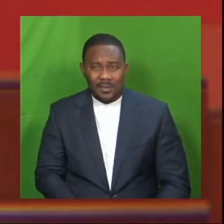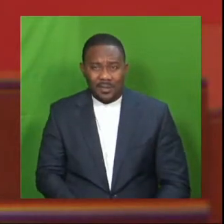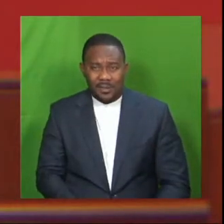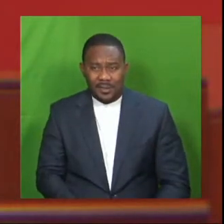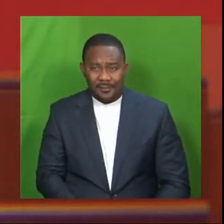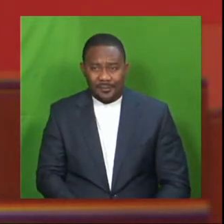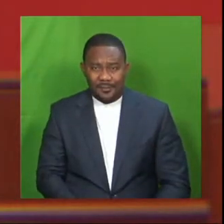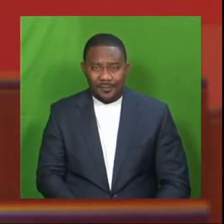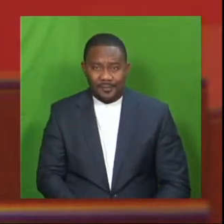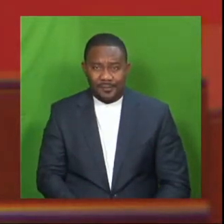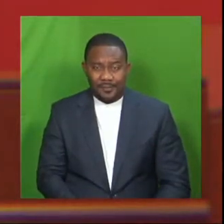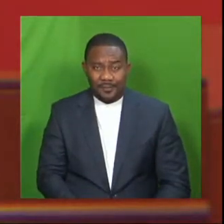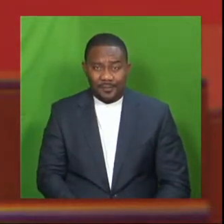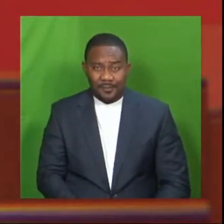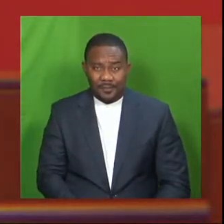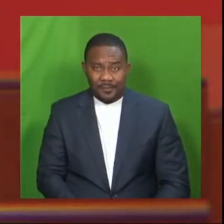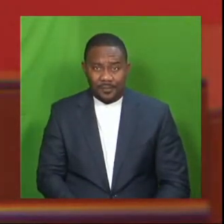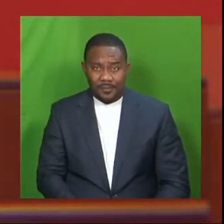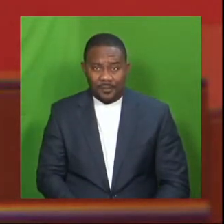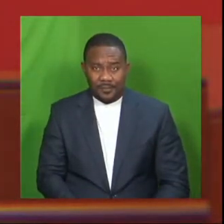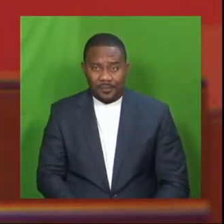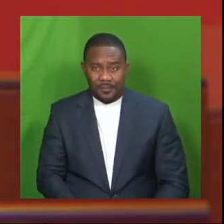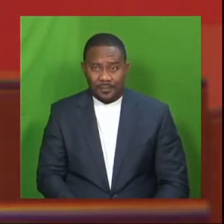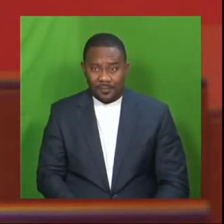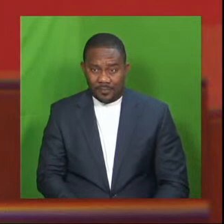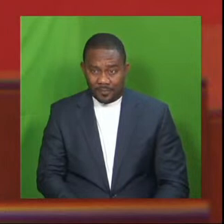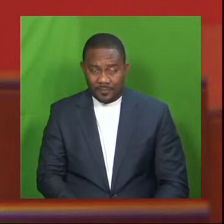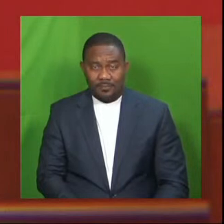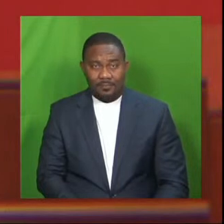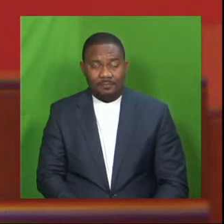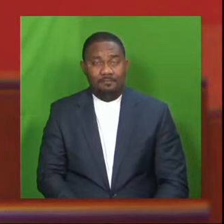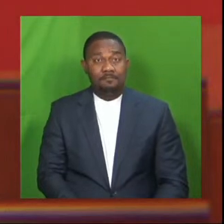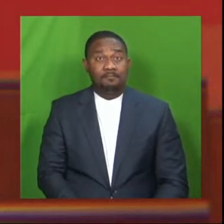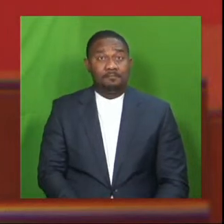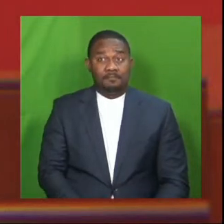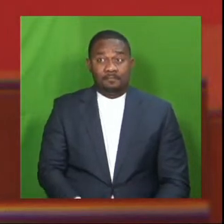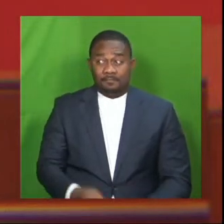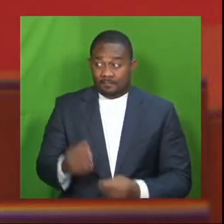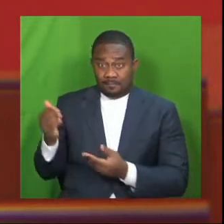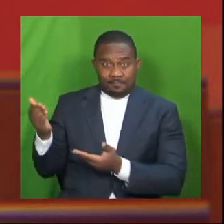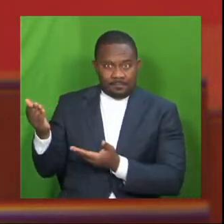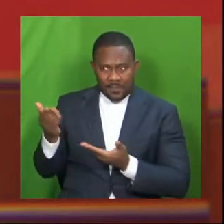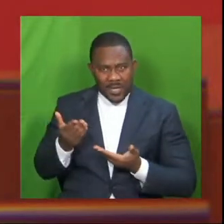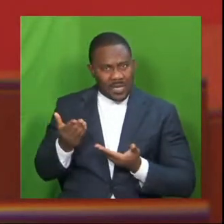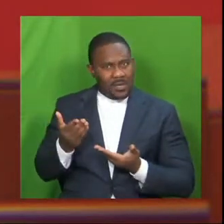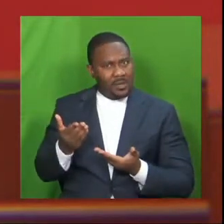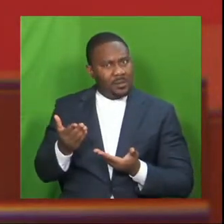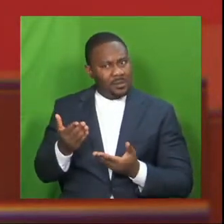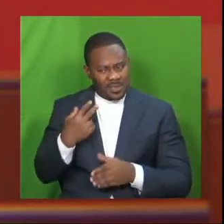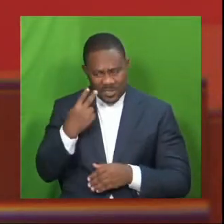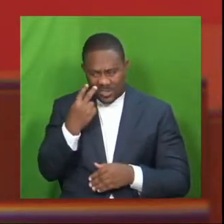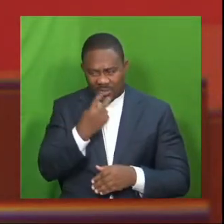This statement came under communication, formal communication